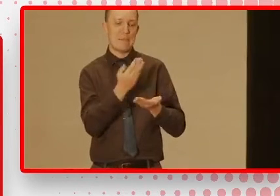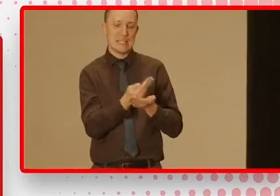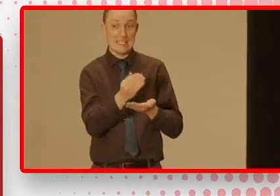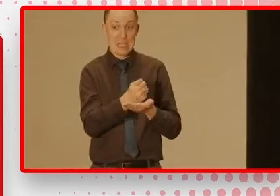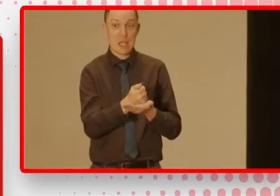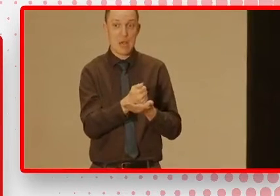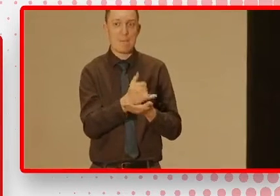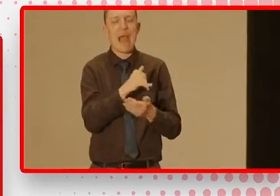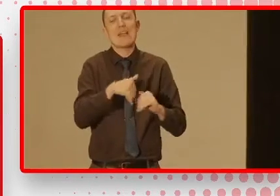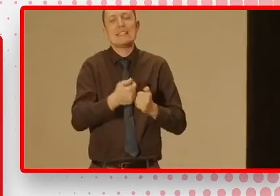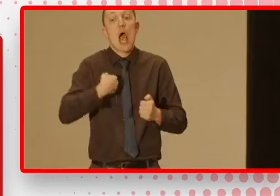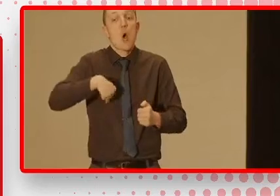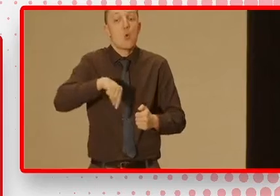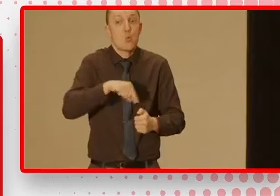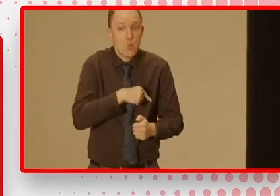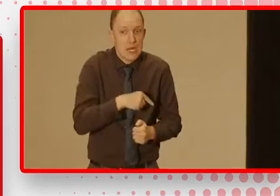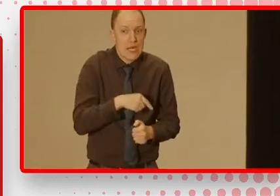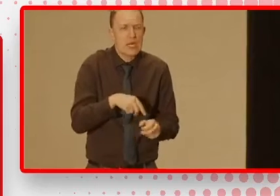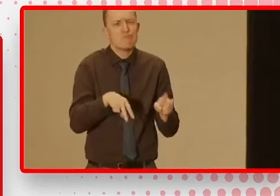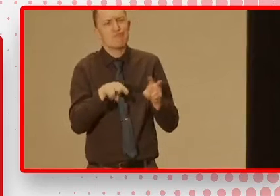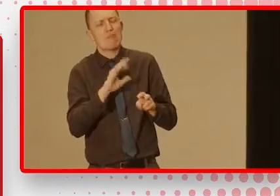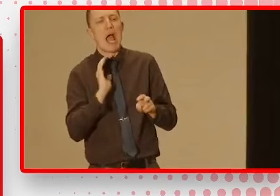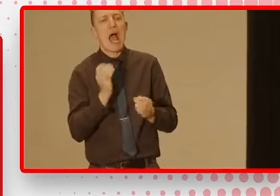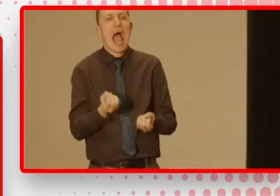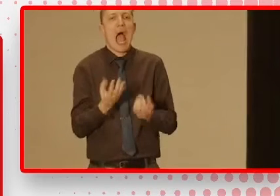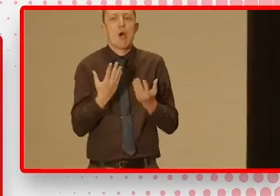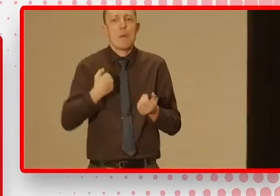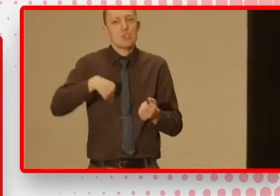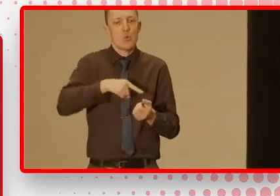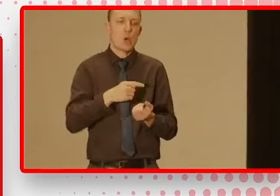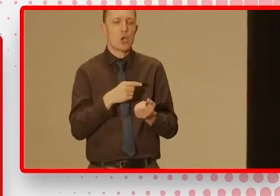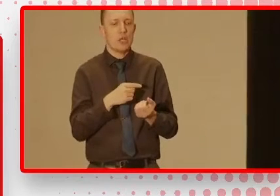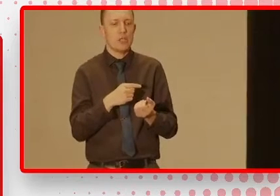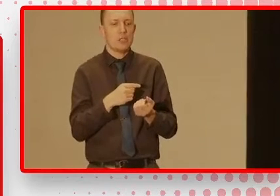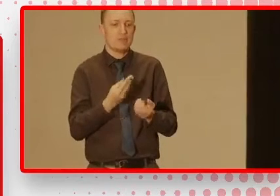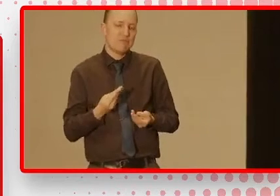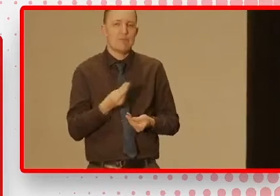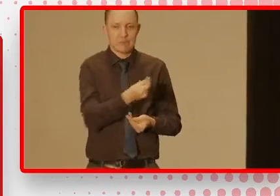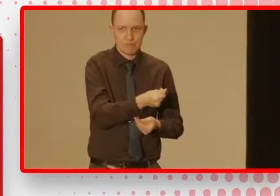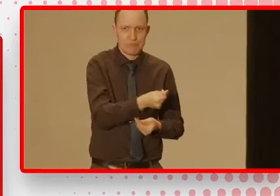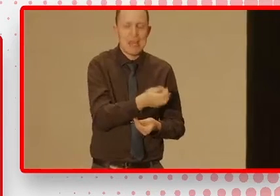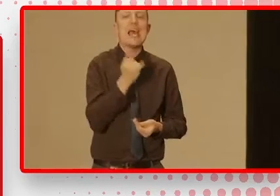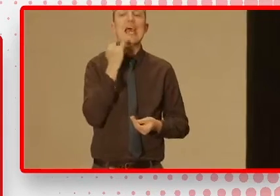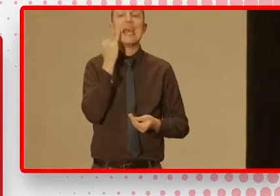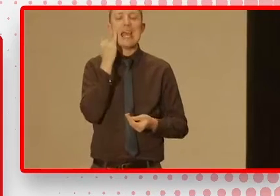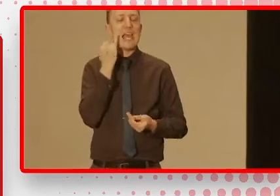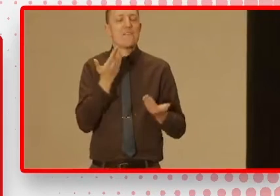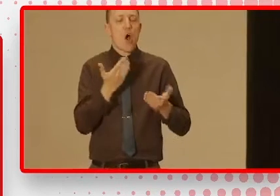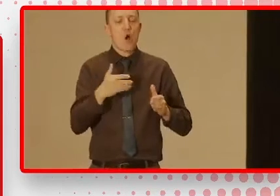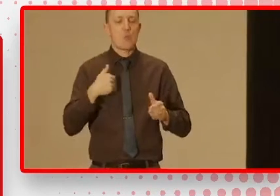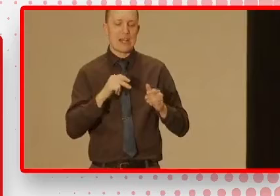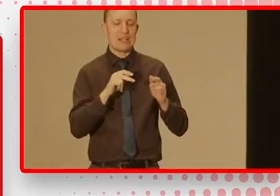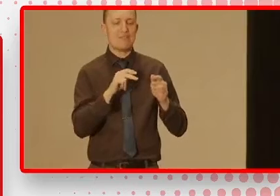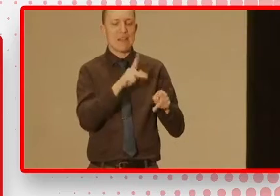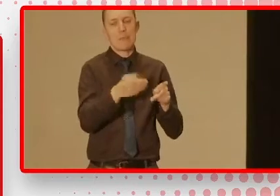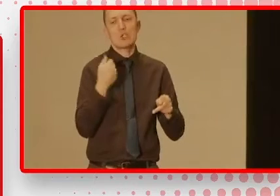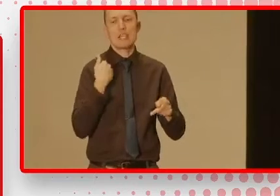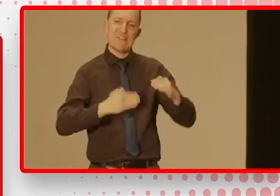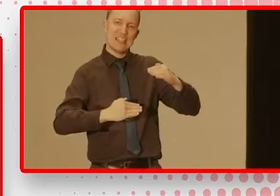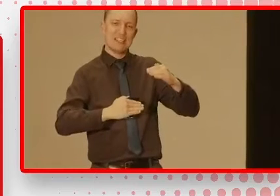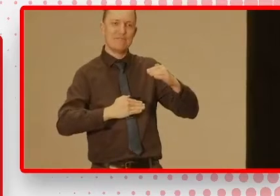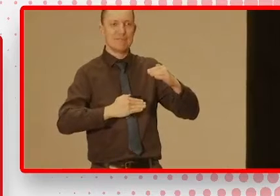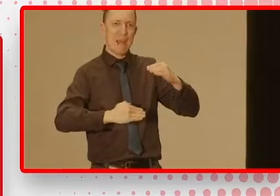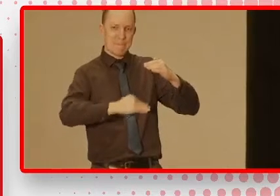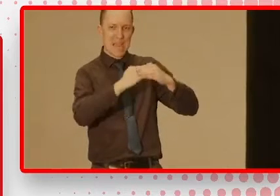our financial participation. If someone has the maximum income to contribute, then they would have to contribute 80%